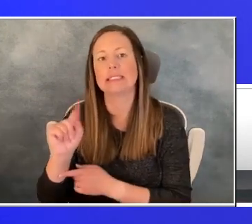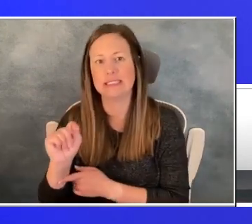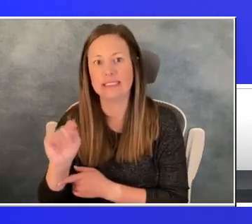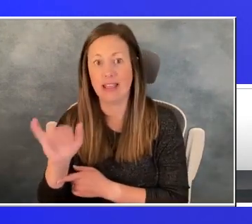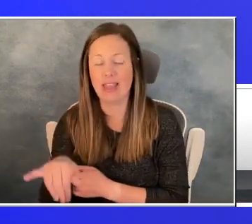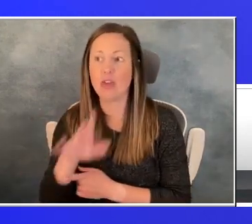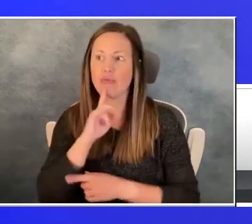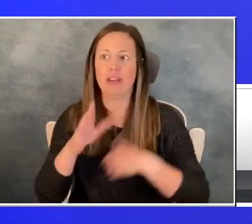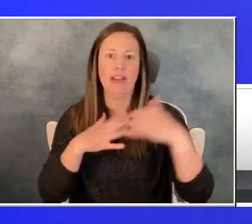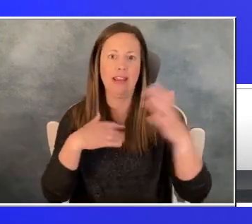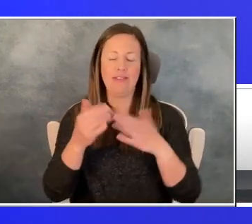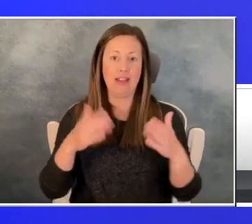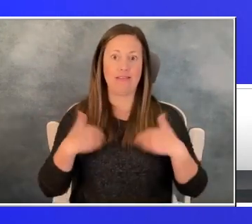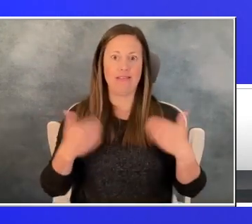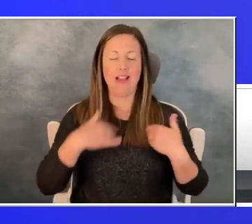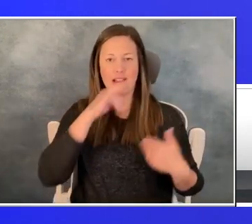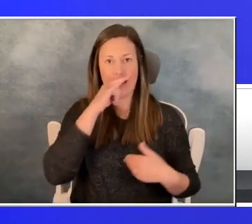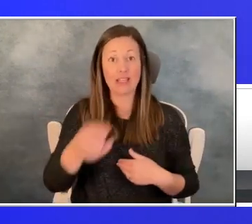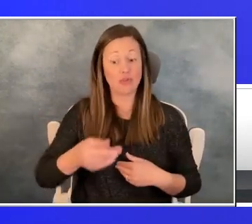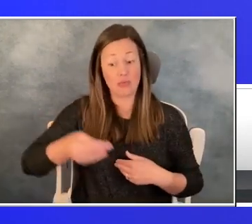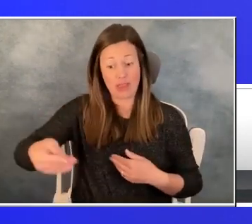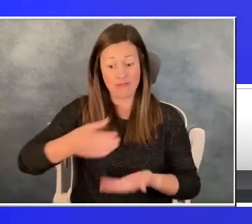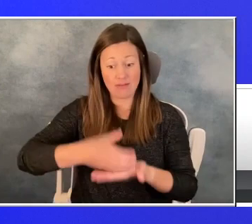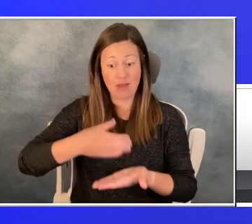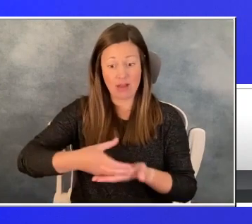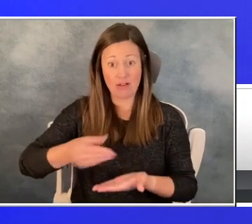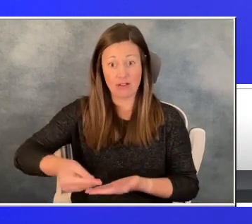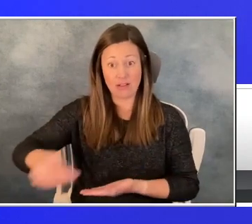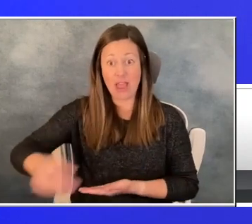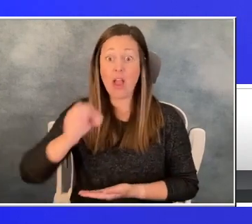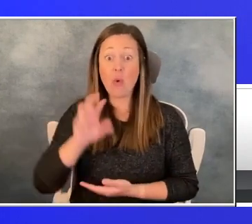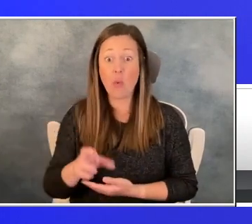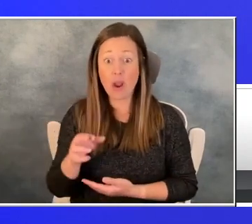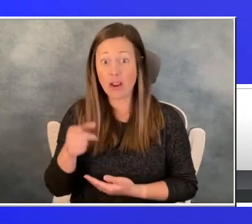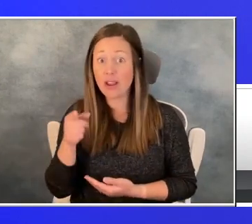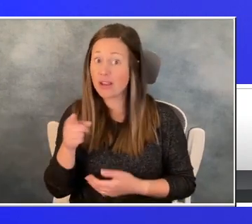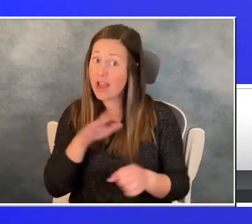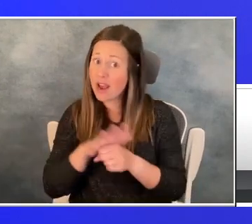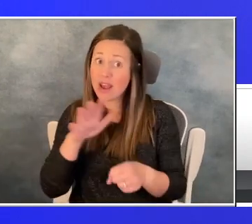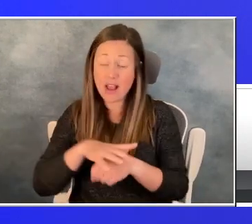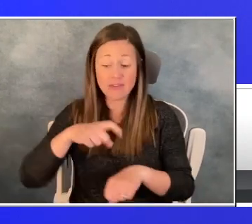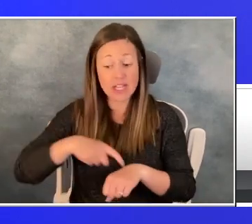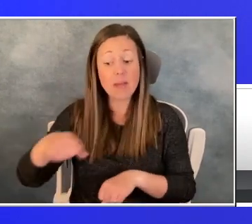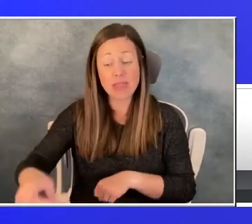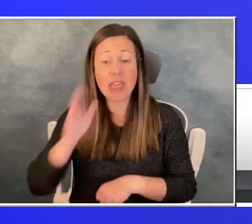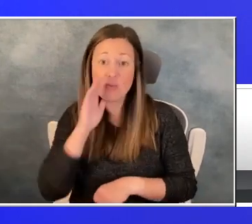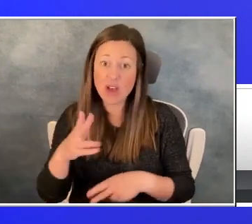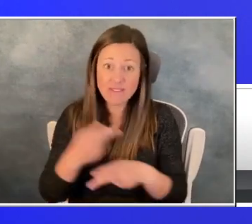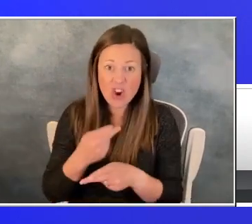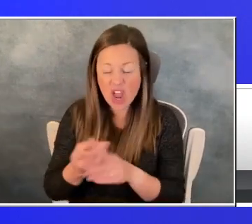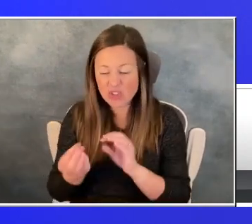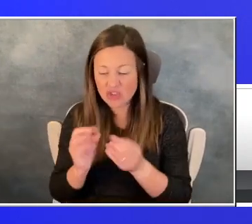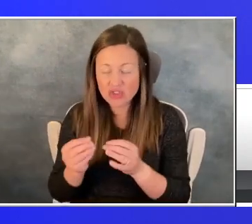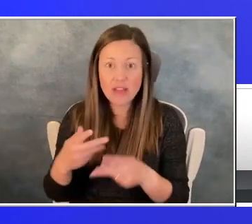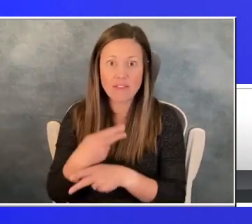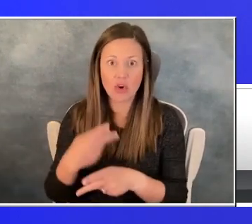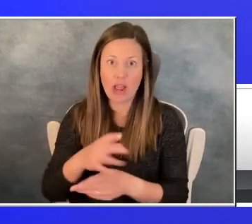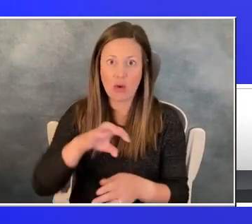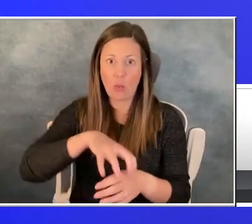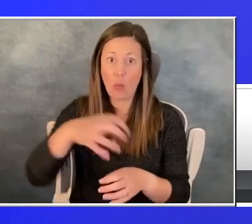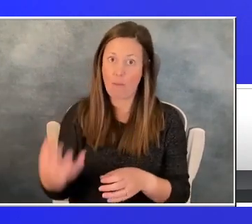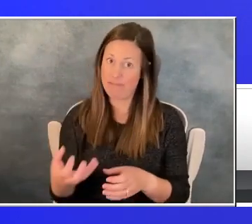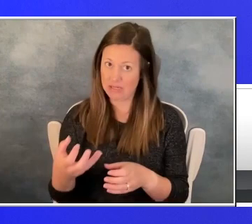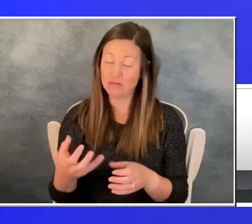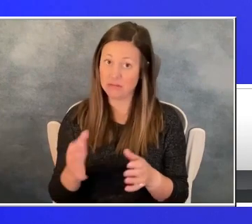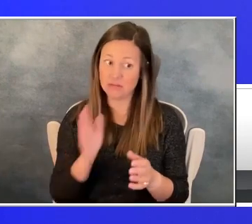to them, or if they get into it, they're going to find a way. With enough time, they will open that bottle. So keeping them stored in a